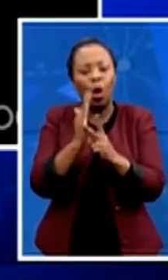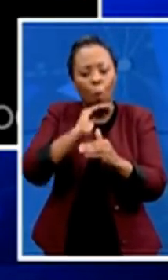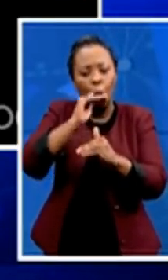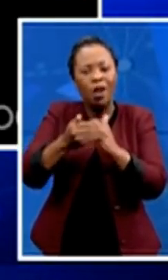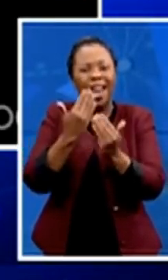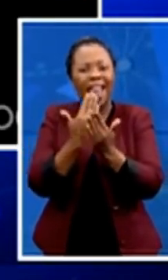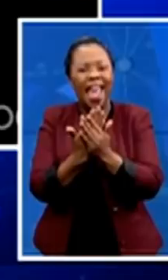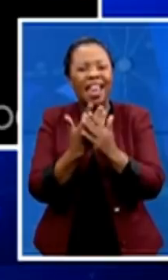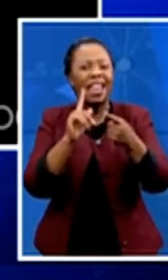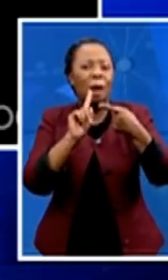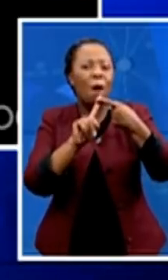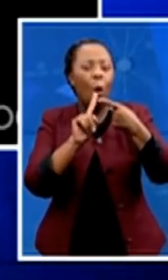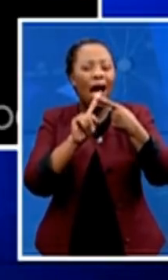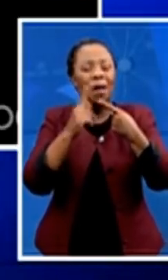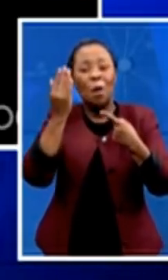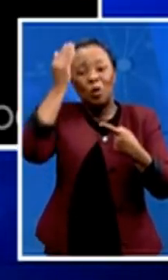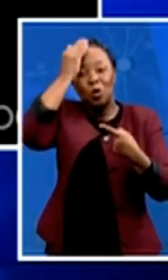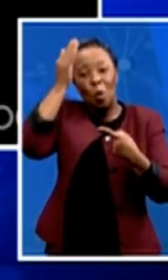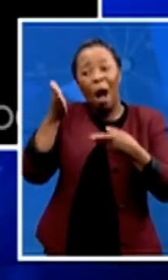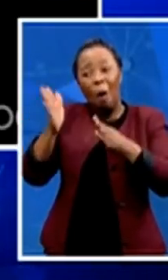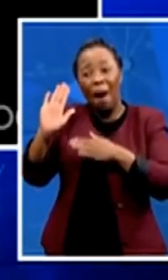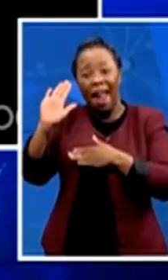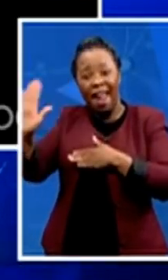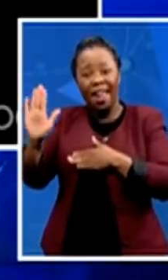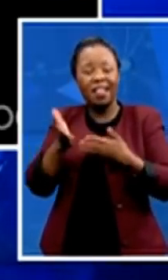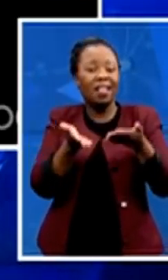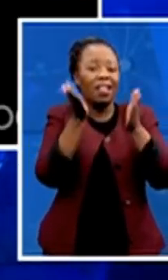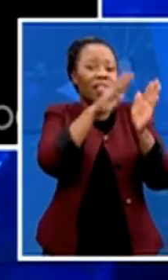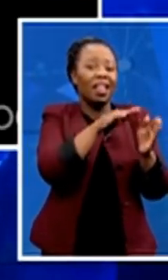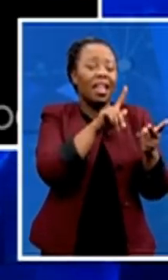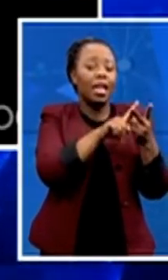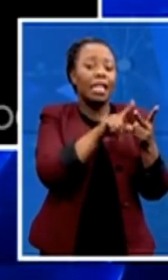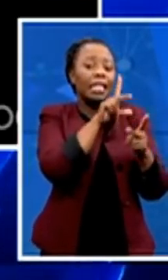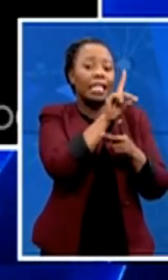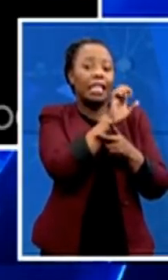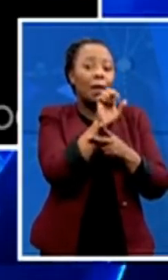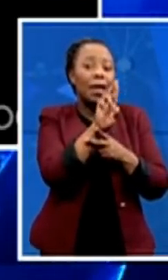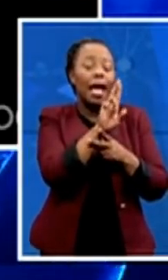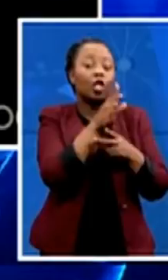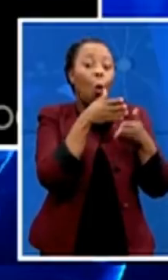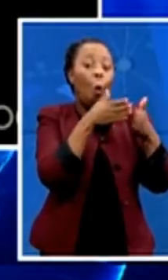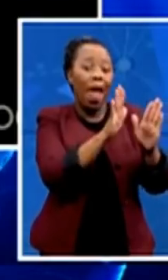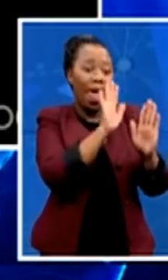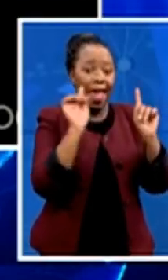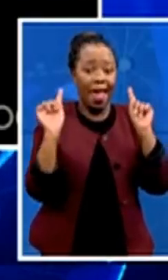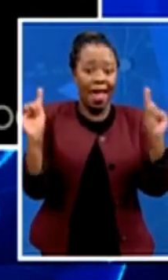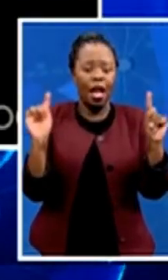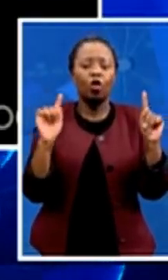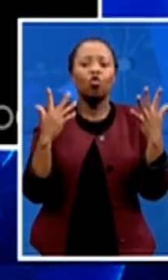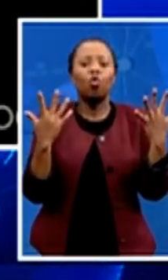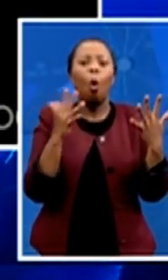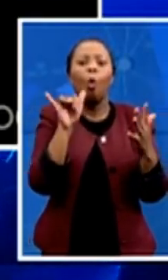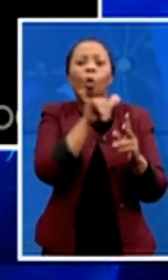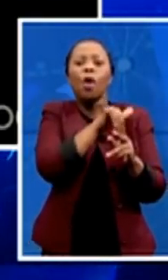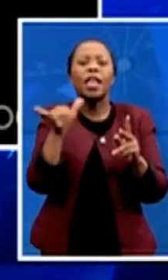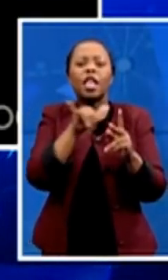and the other one is the De Beers way. Which one protects the rights of our people?